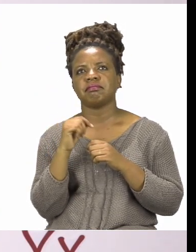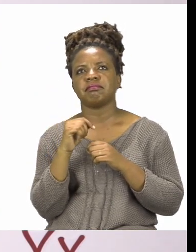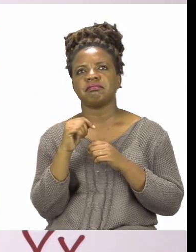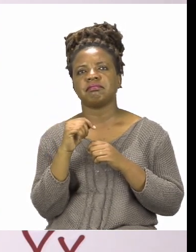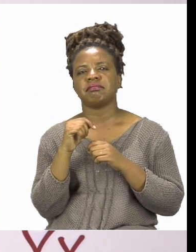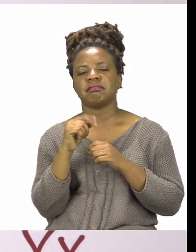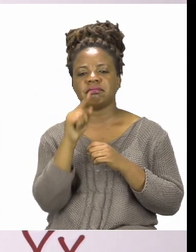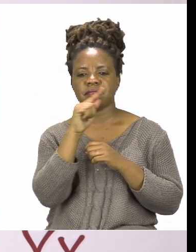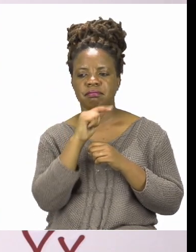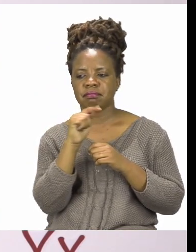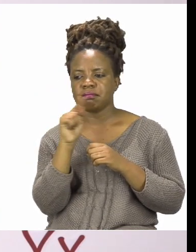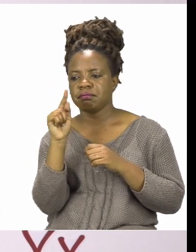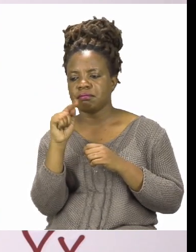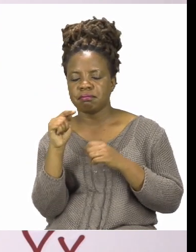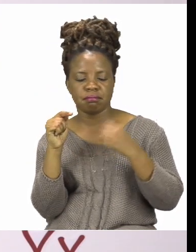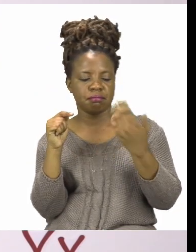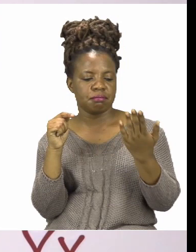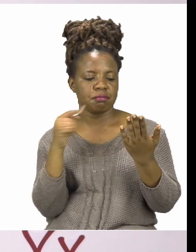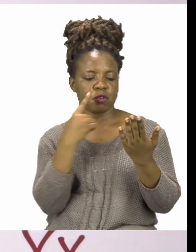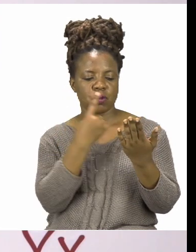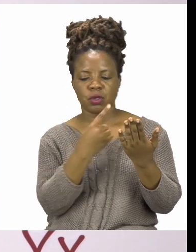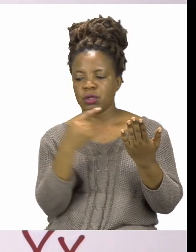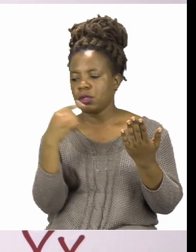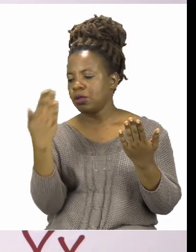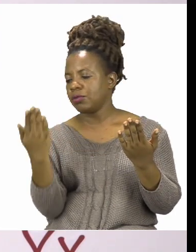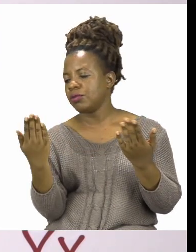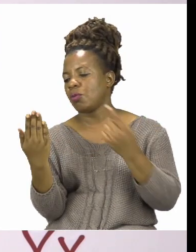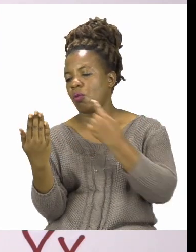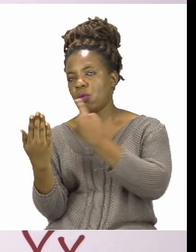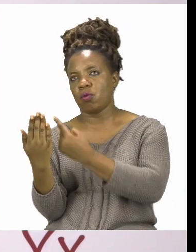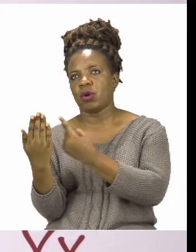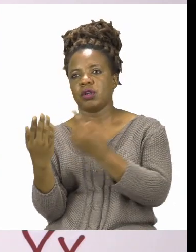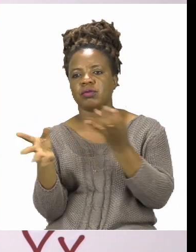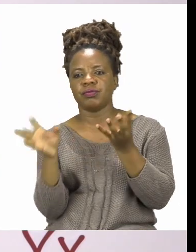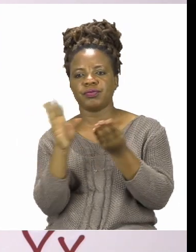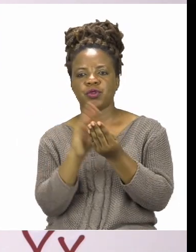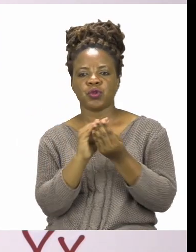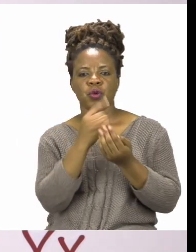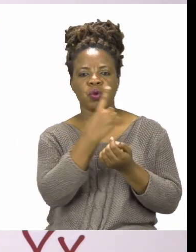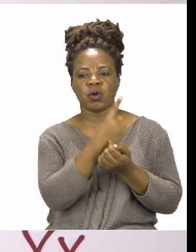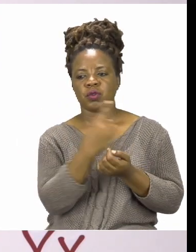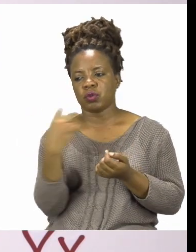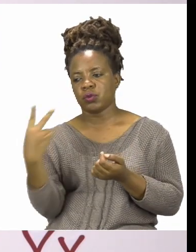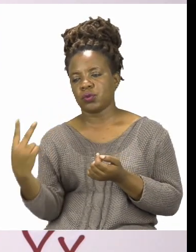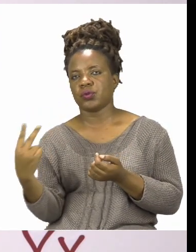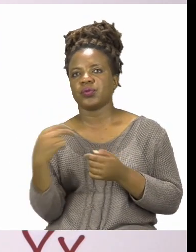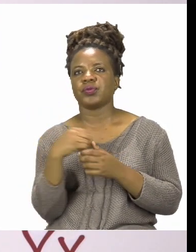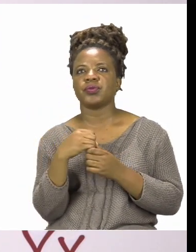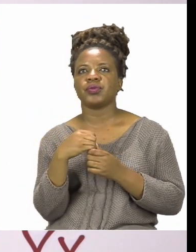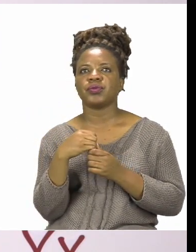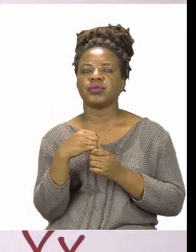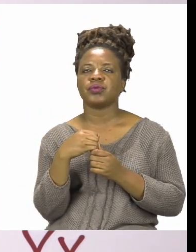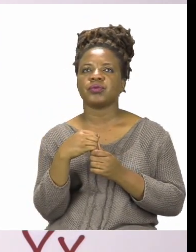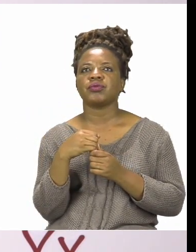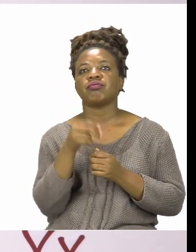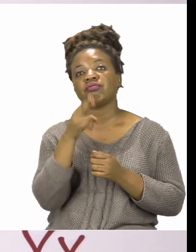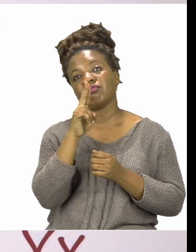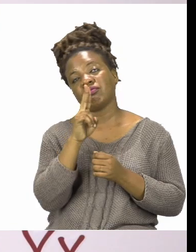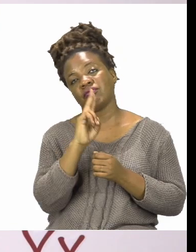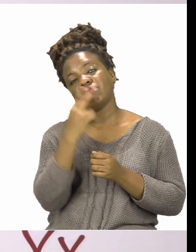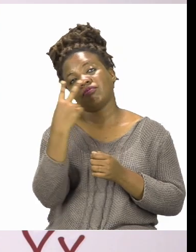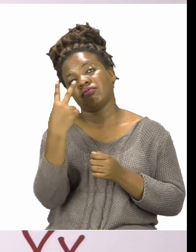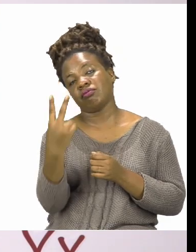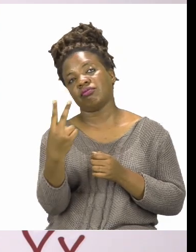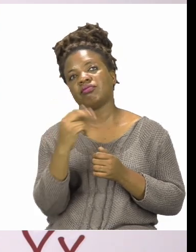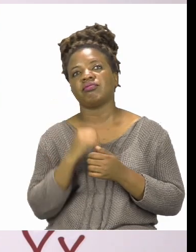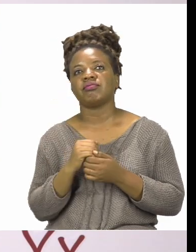2 sets, I have one thing. And if I put them all together, 1, 2, I get my